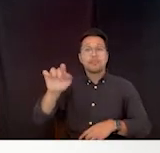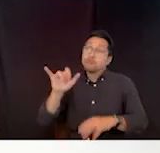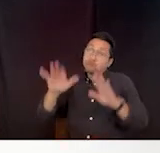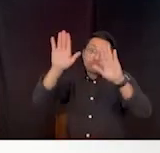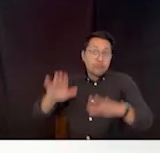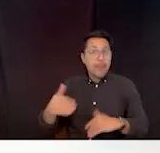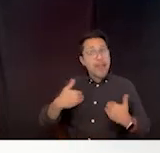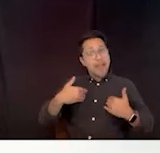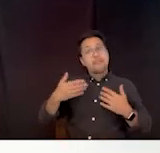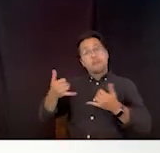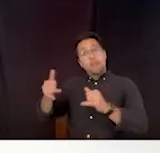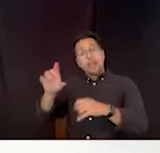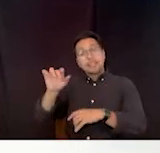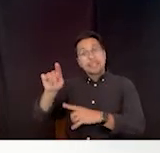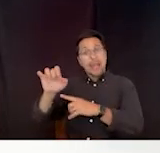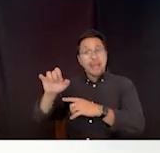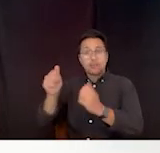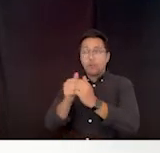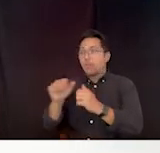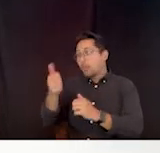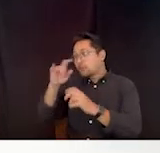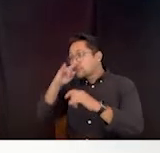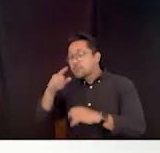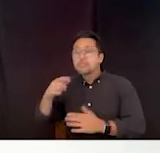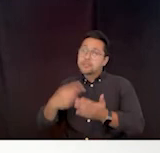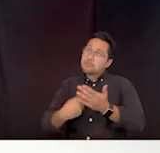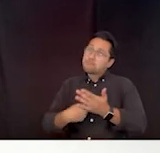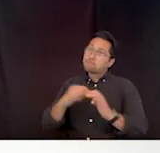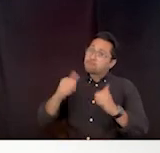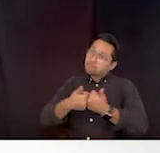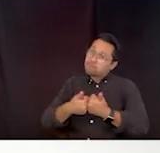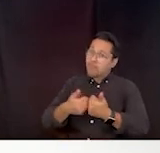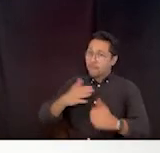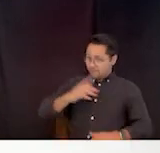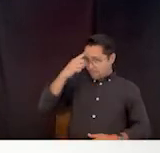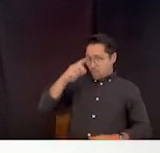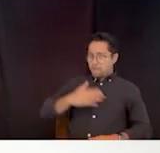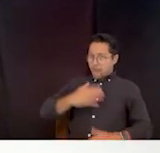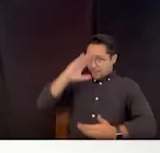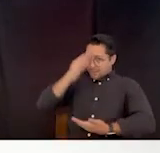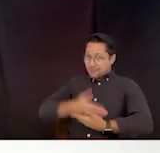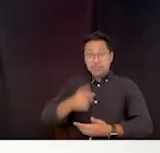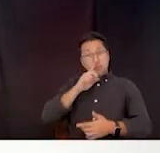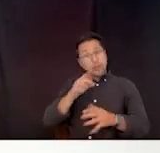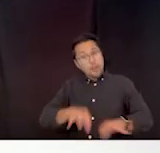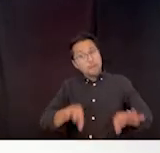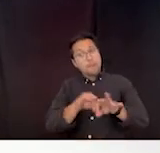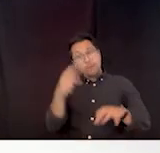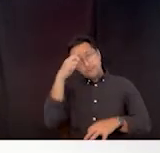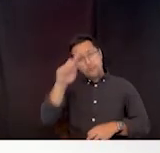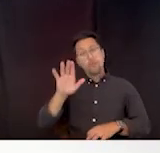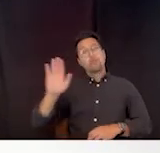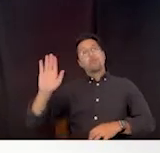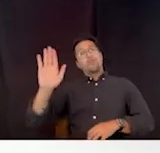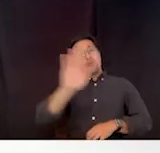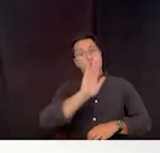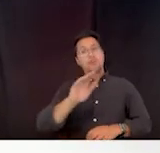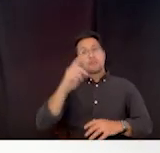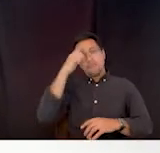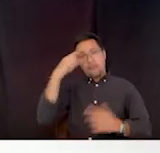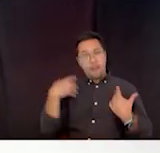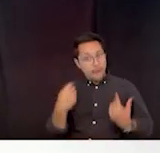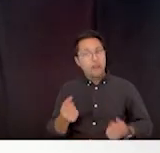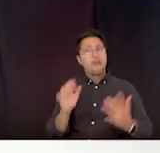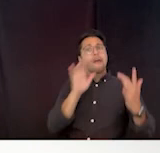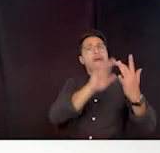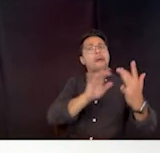having play dates with other children is sometimes challenging for my son. So it's really important for your mental health to reach out to